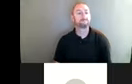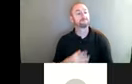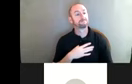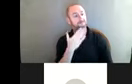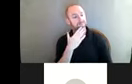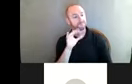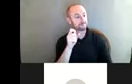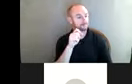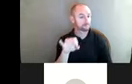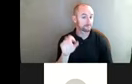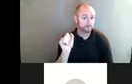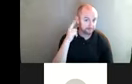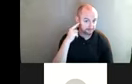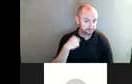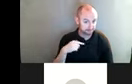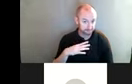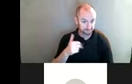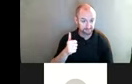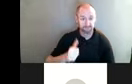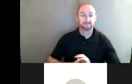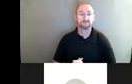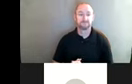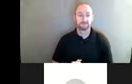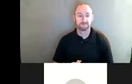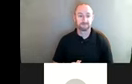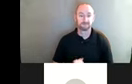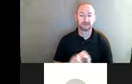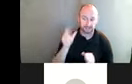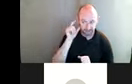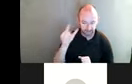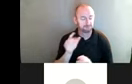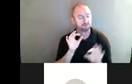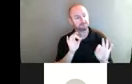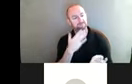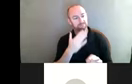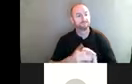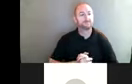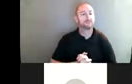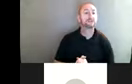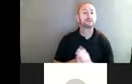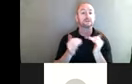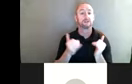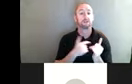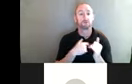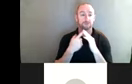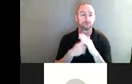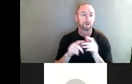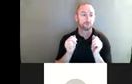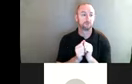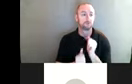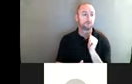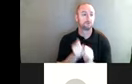you, Jeff. Can everybody hear me? I can hear you, Brian. Excellent. Excellent. So we're going to start with how most